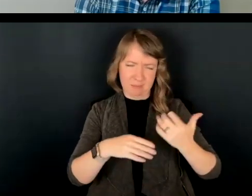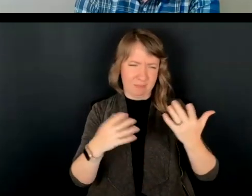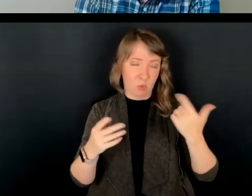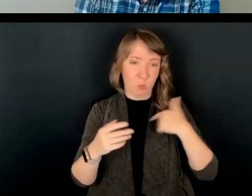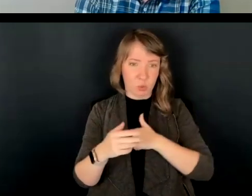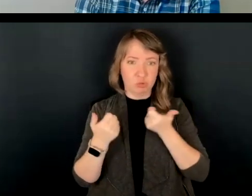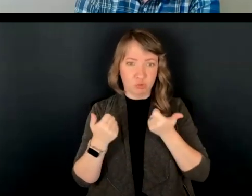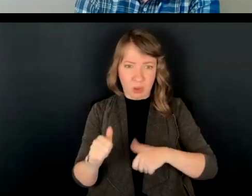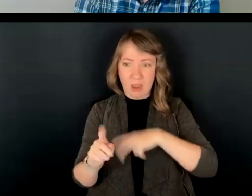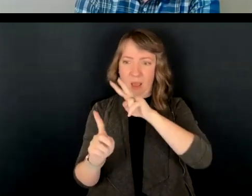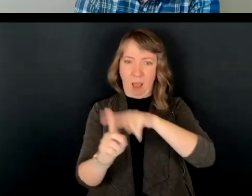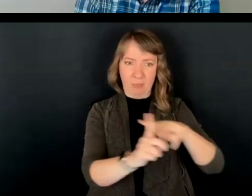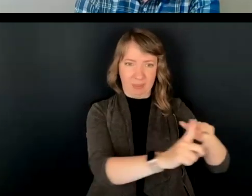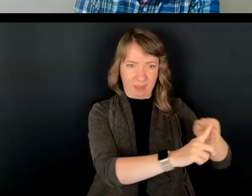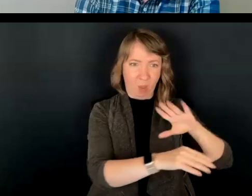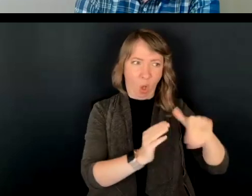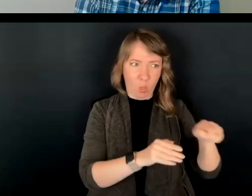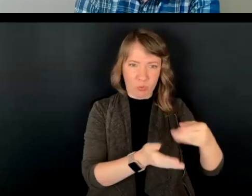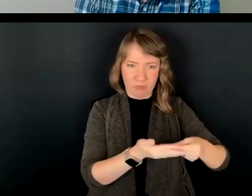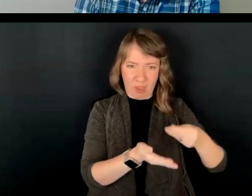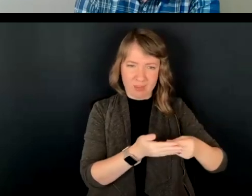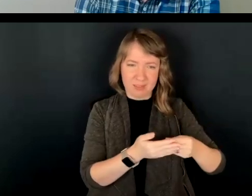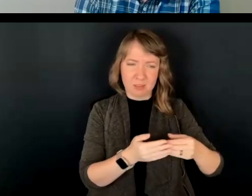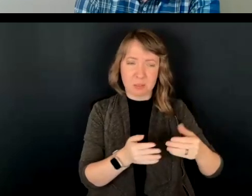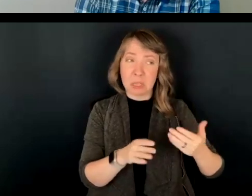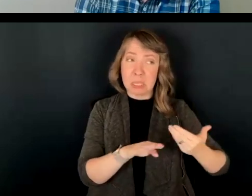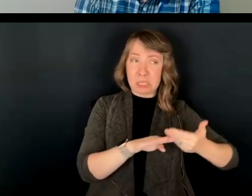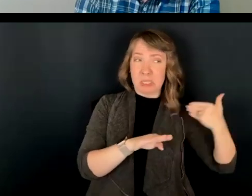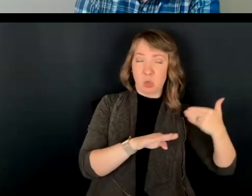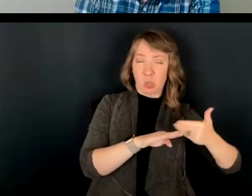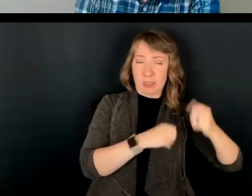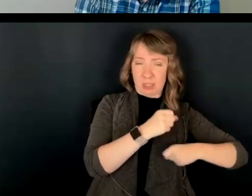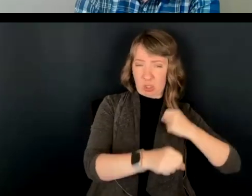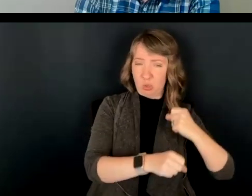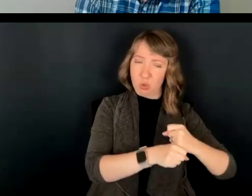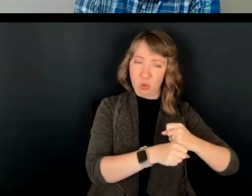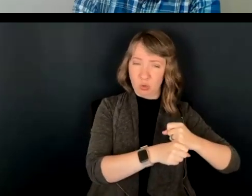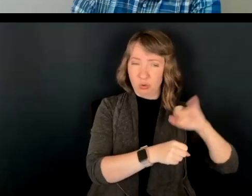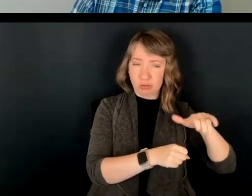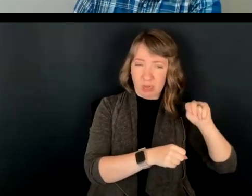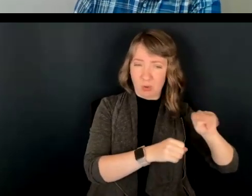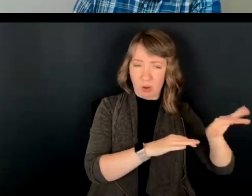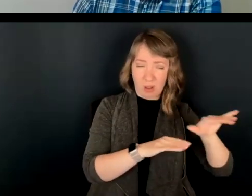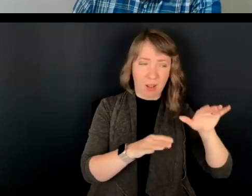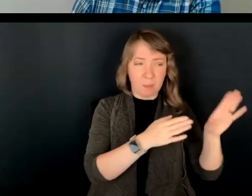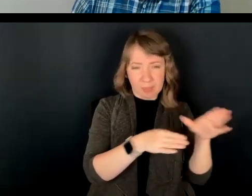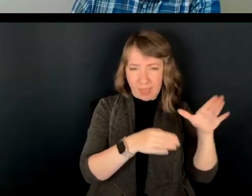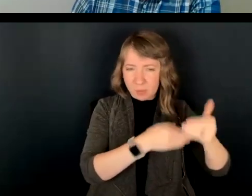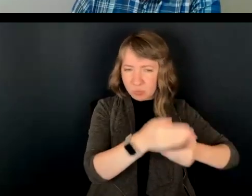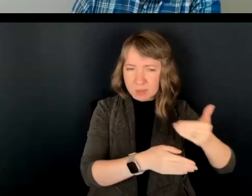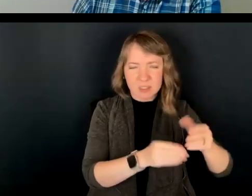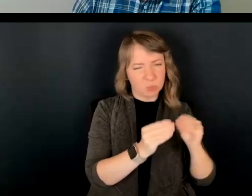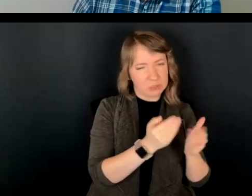all the funds. Earlier in the year, it's a little easier when you're doing that planning process, which might